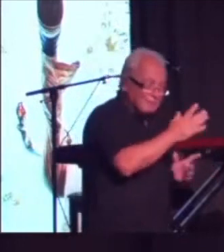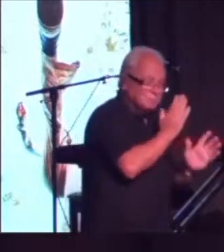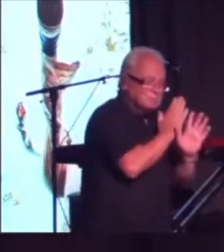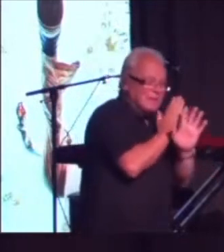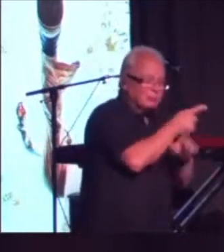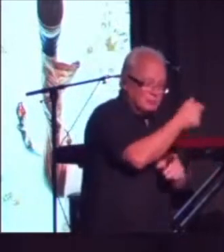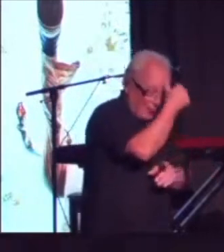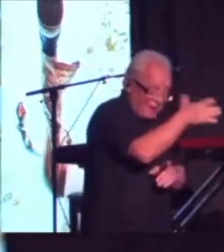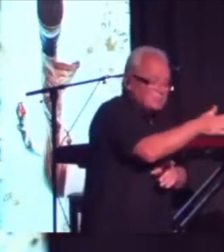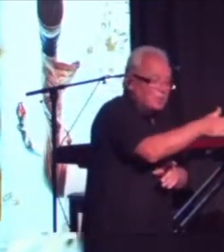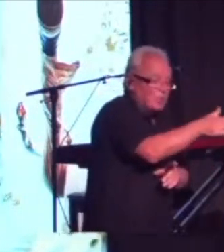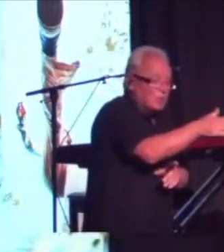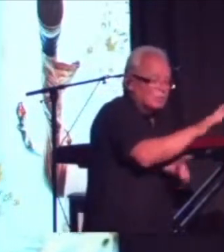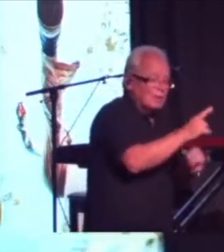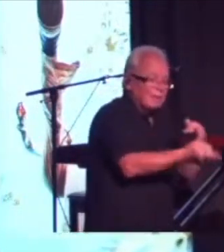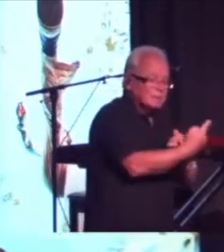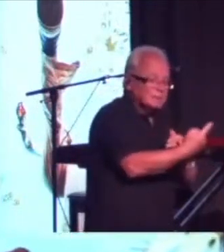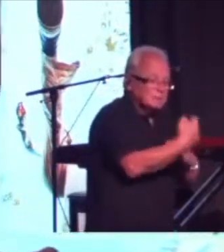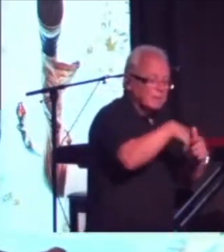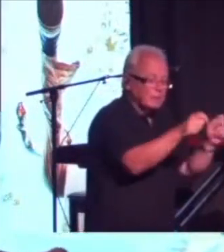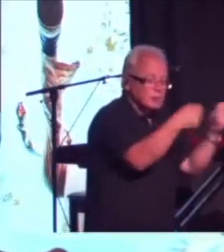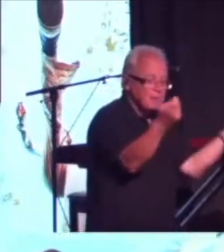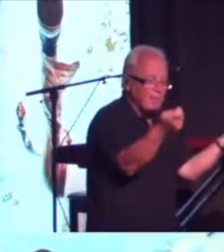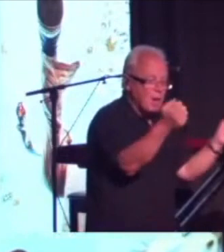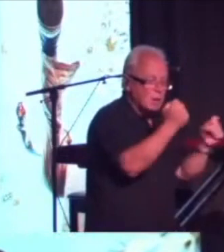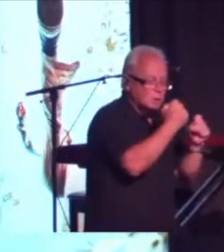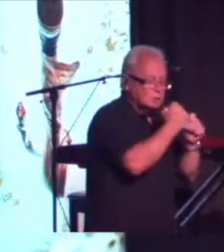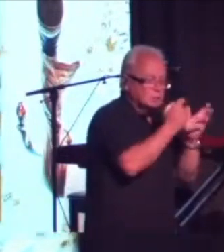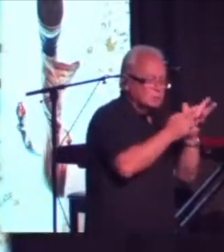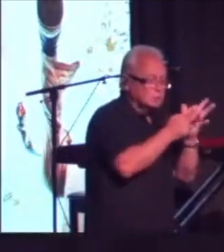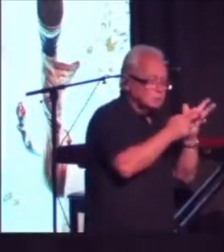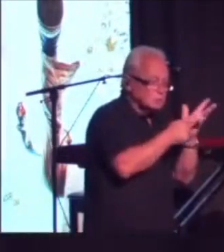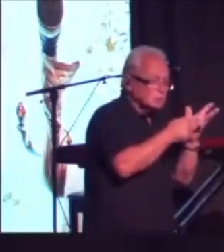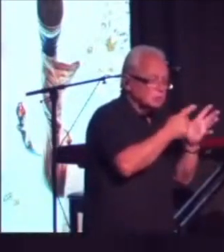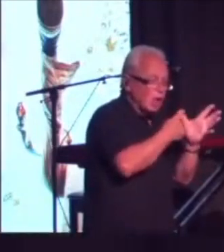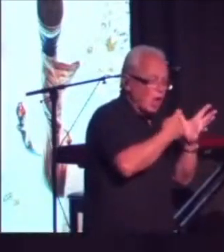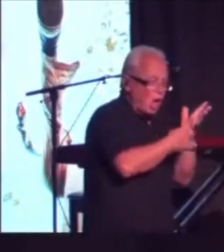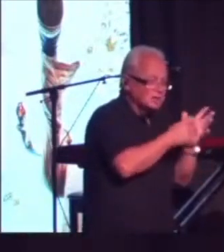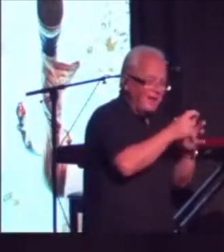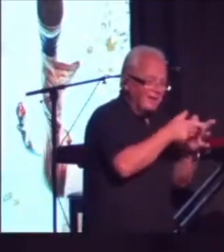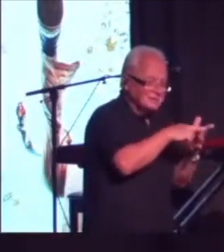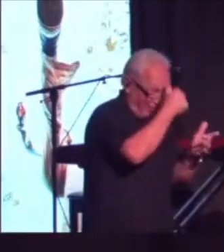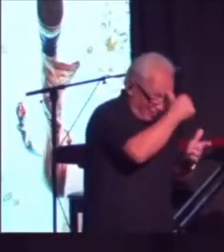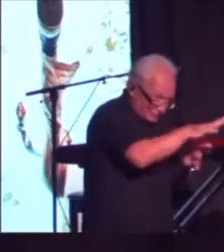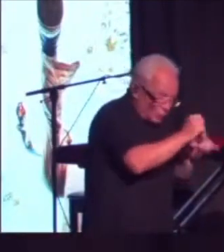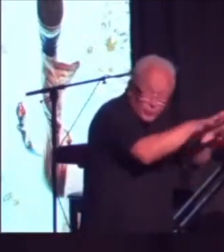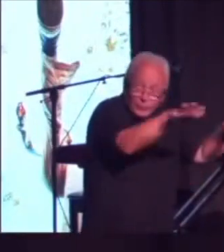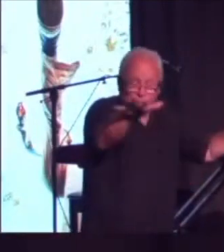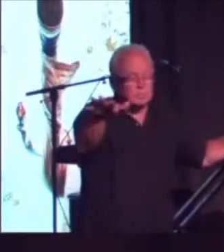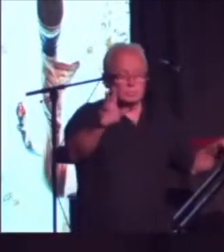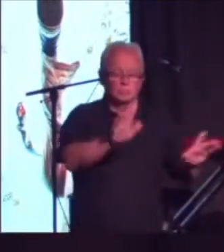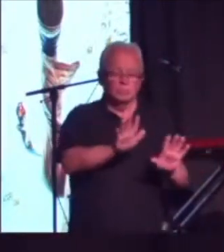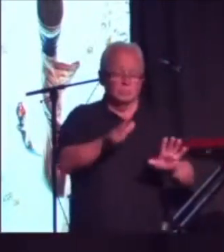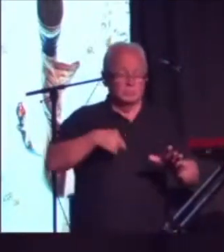you give the permission of friendship. It really matters. The old writers, I love this phrase that they had, that Matthew